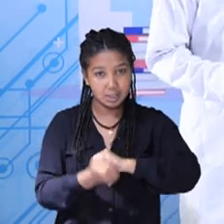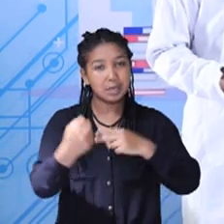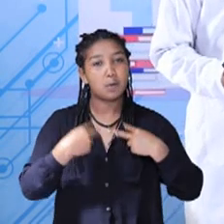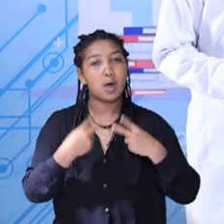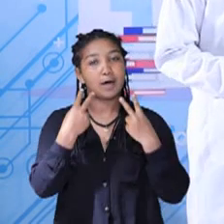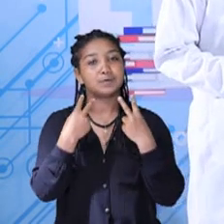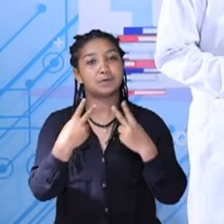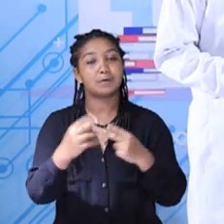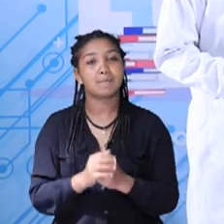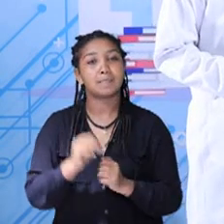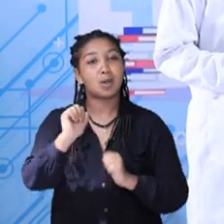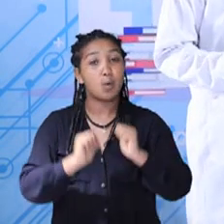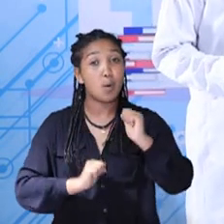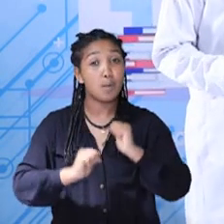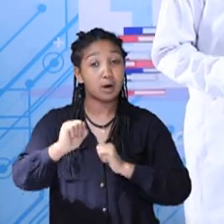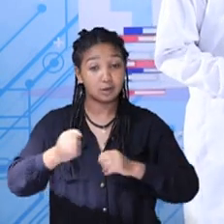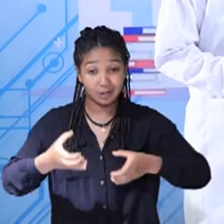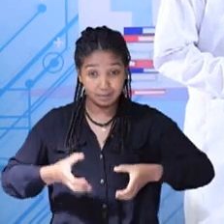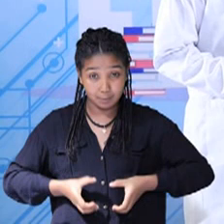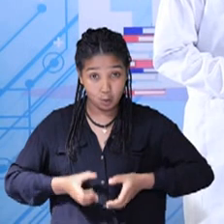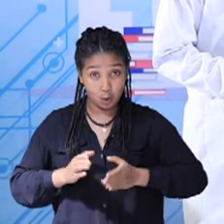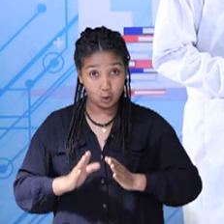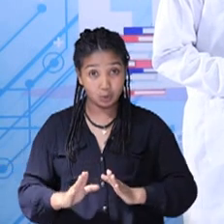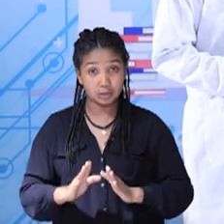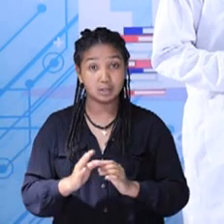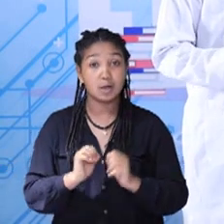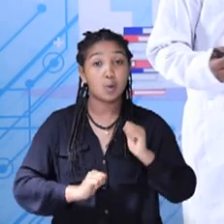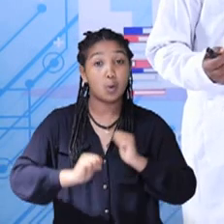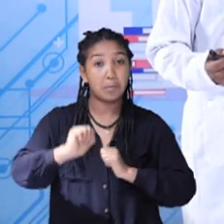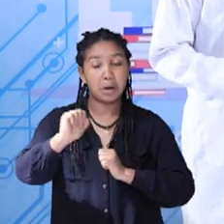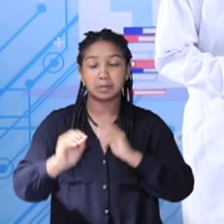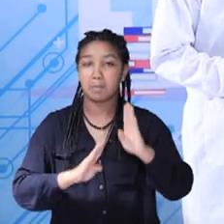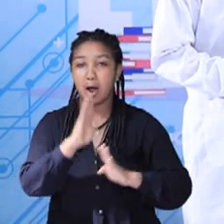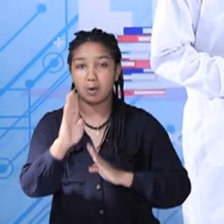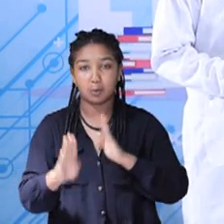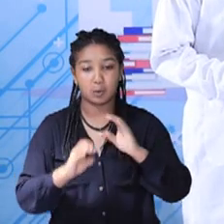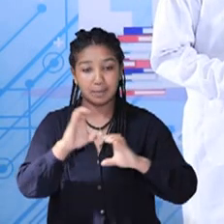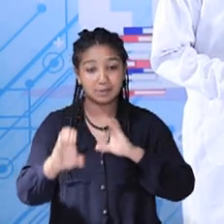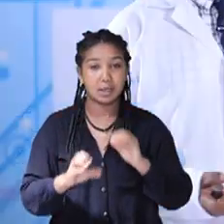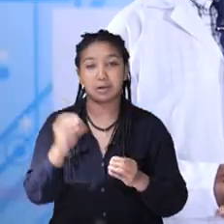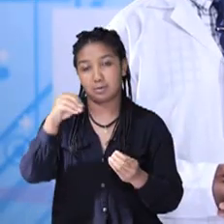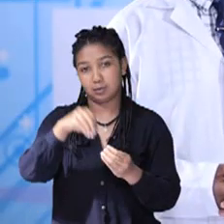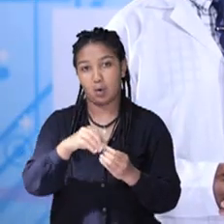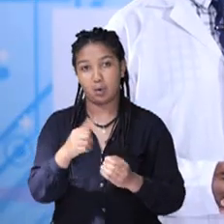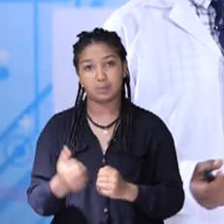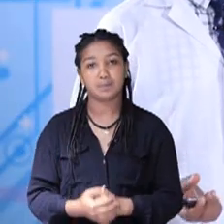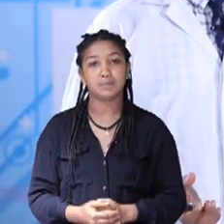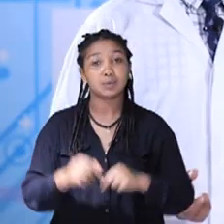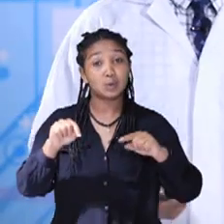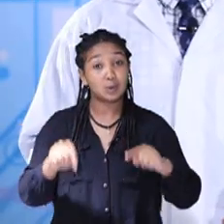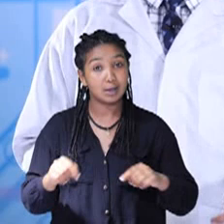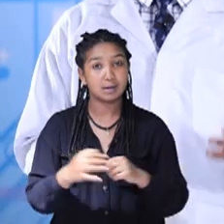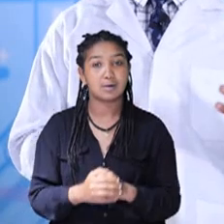have seen comparative embryology. We have seen comparative biochemistry, and so on.